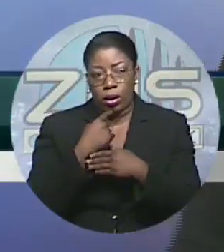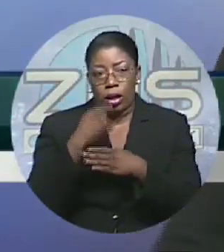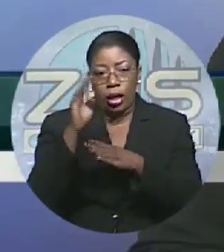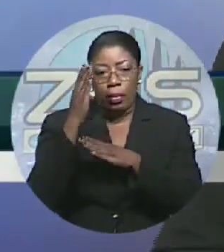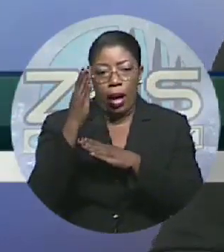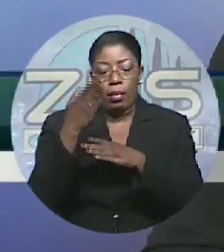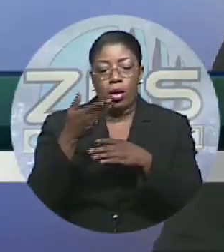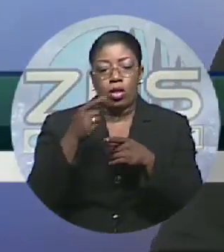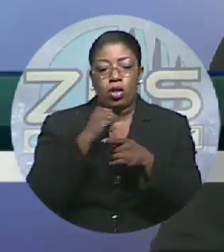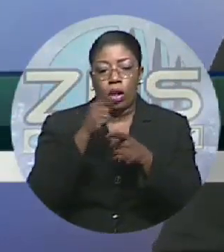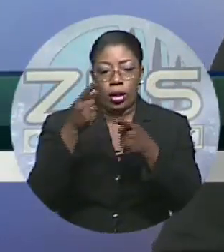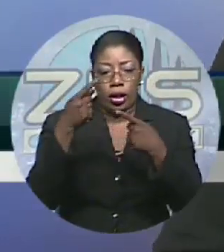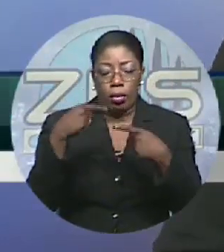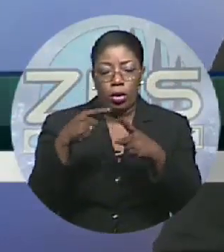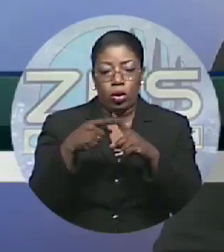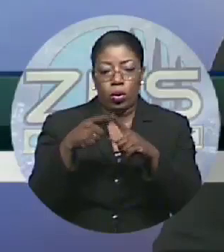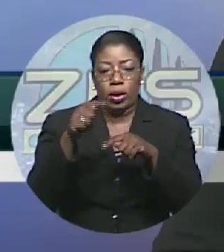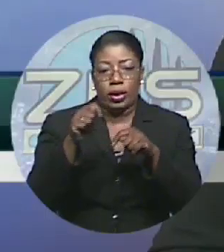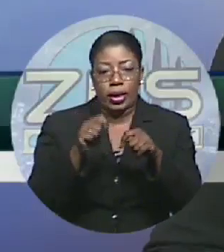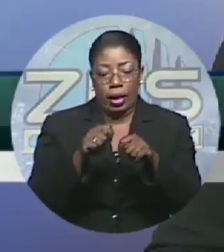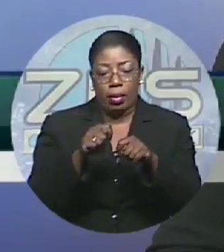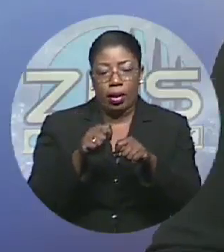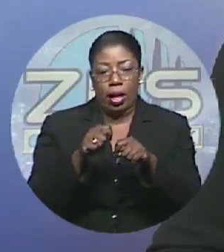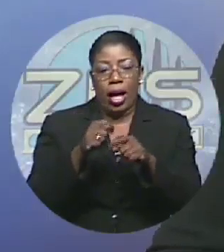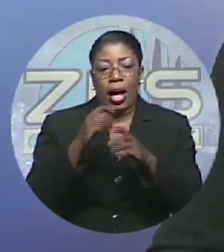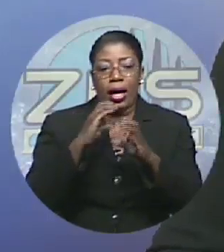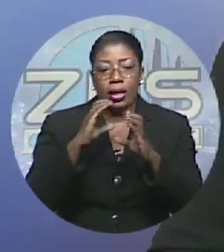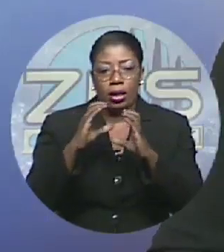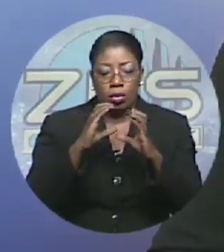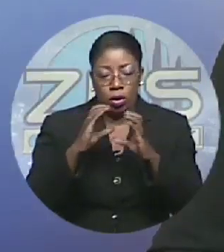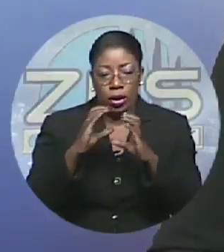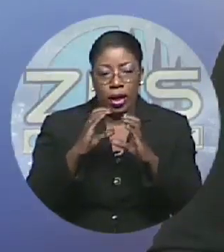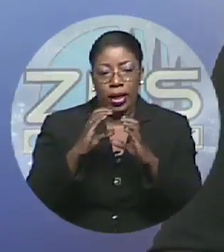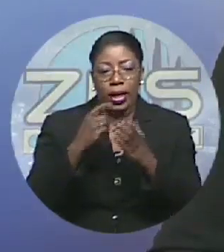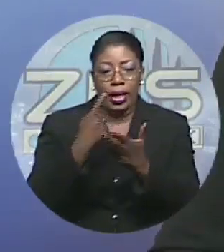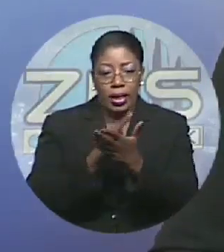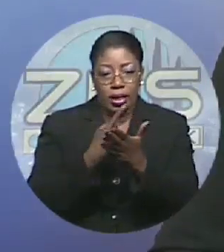to the table and negotiating in good faith. Live in the newsroom, I'm Clint Watson. Back to you, Altavis.